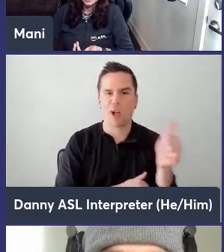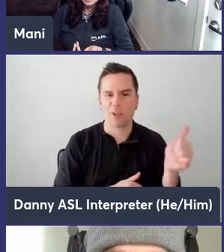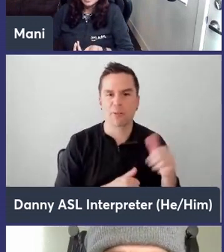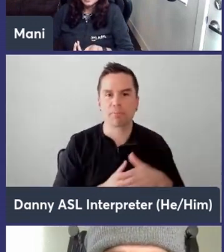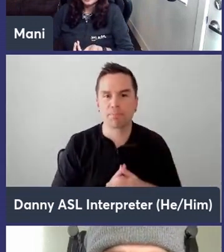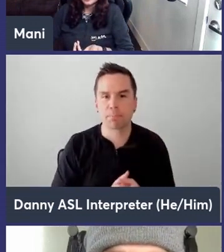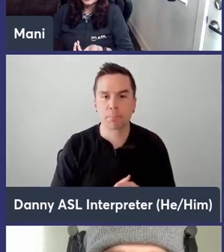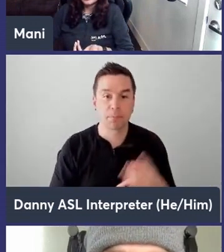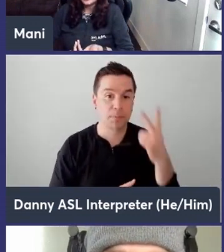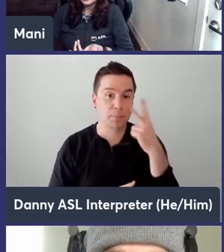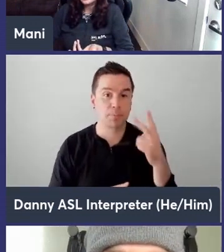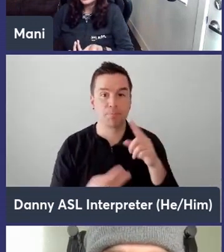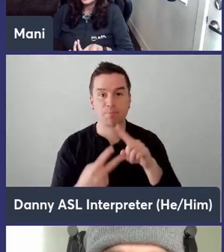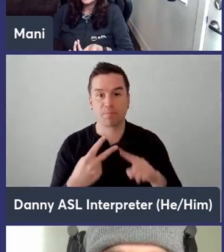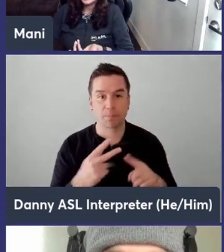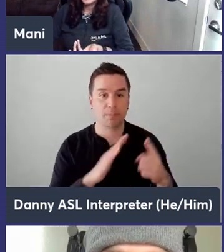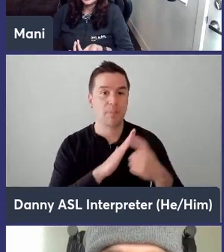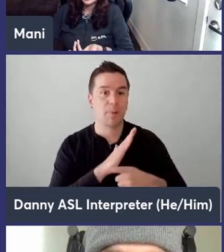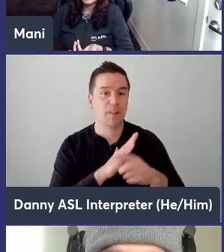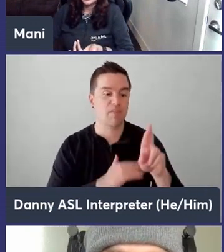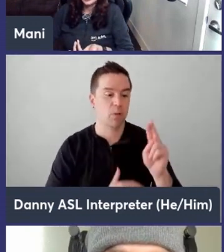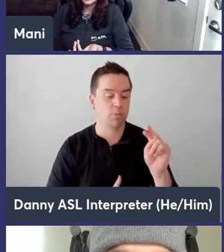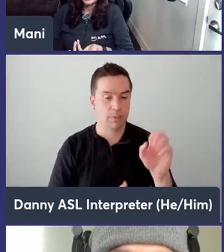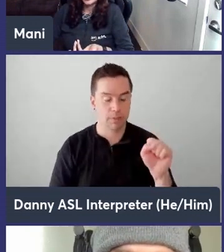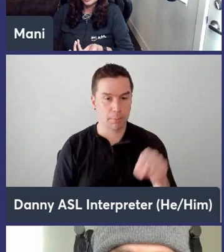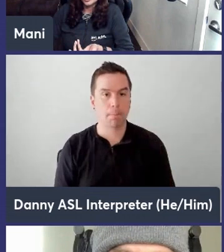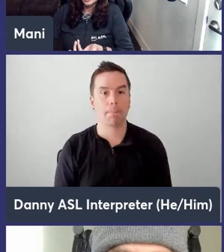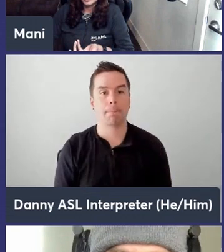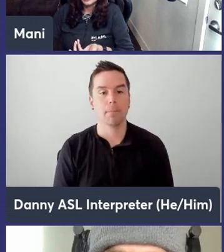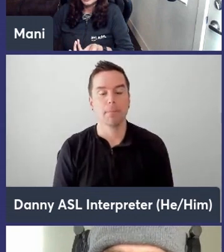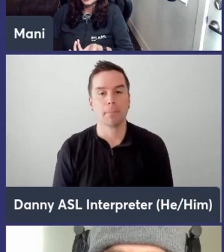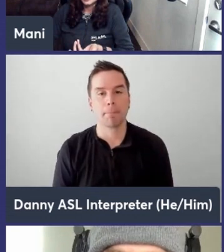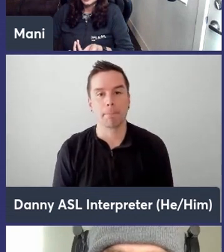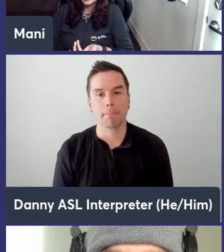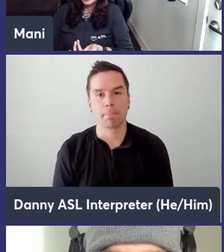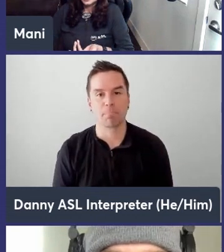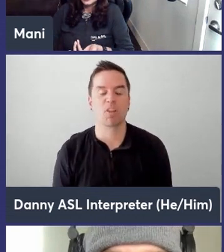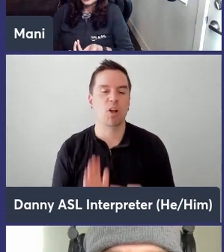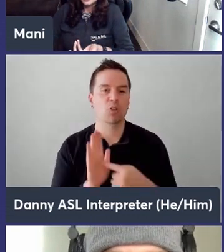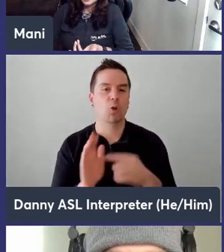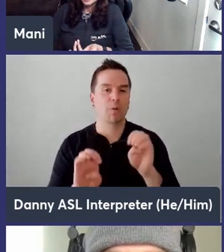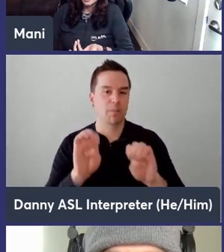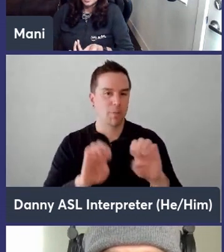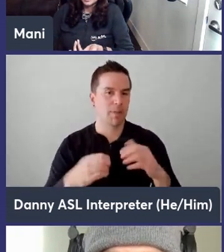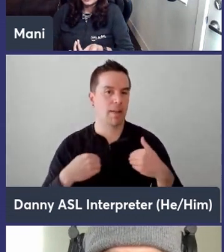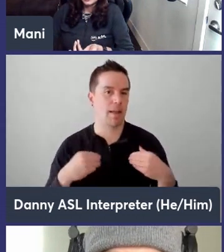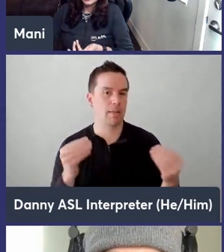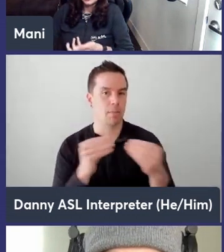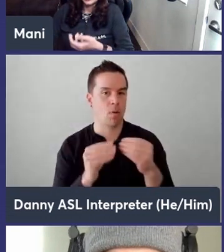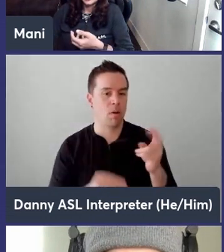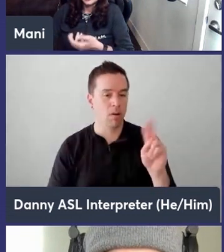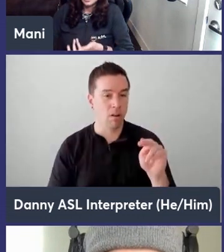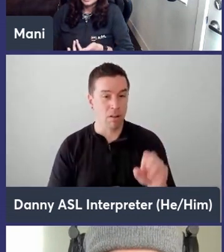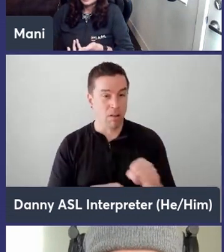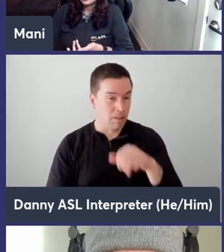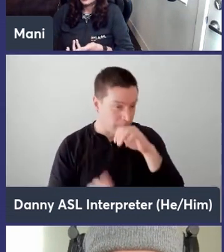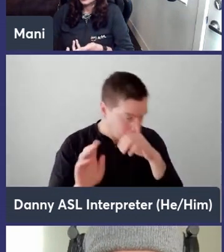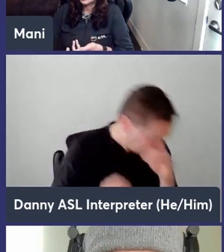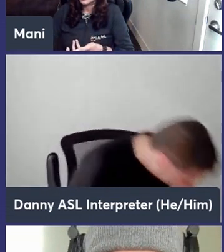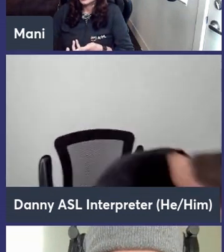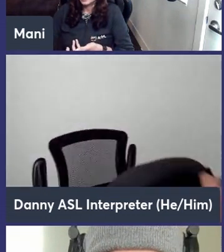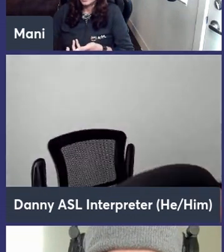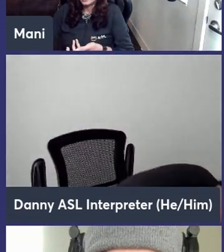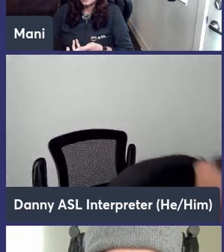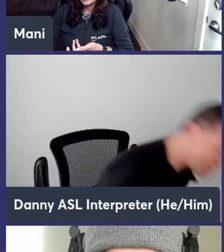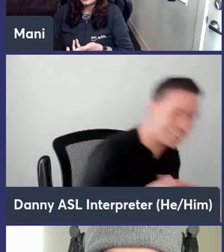multiple runs. Let me show you the experiment which has more runs. So this is the one, and then you can select and